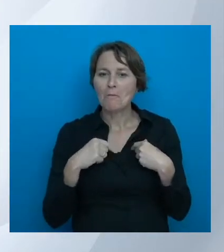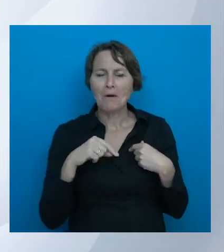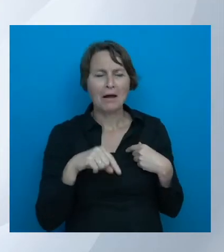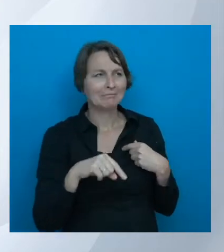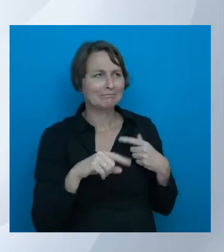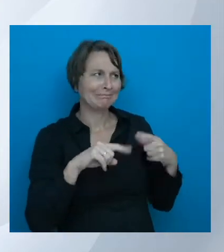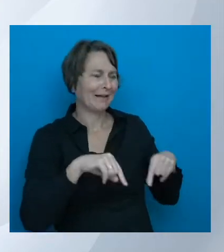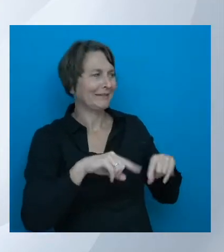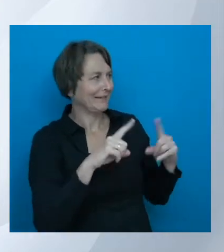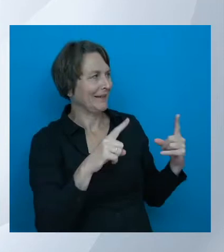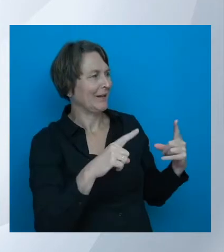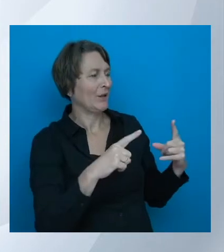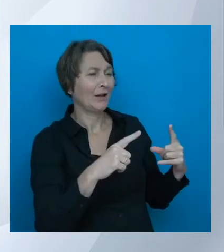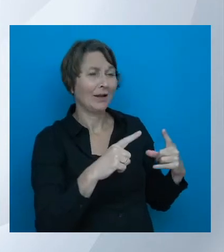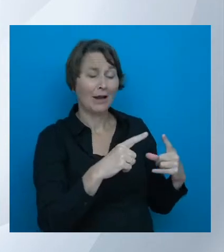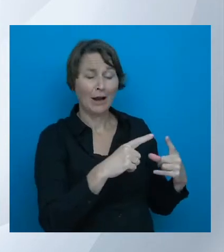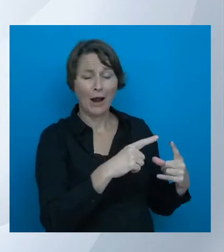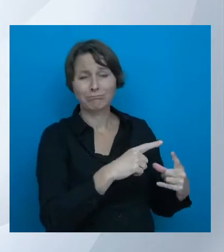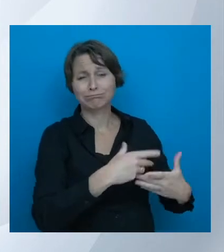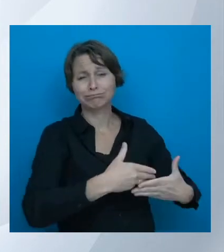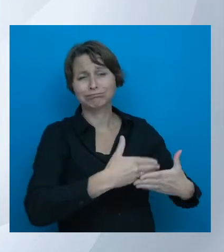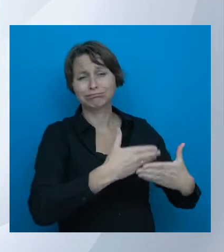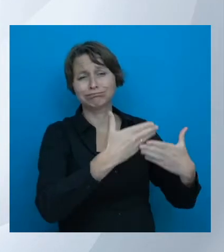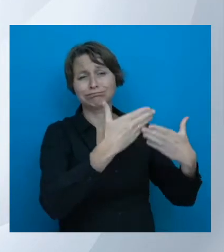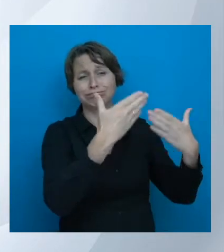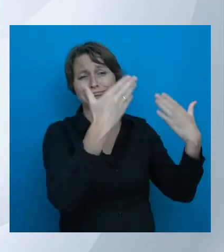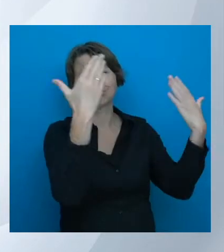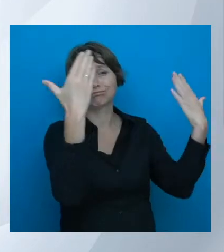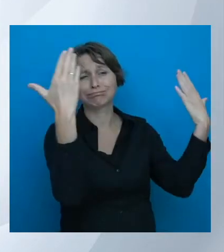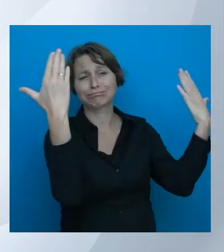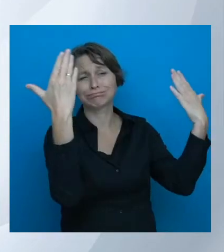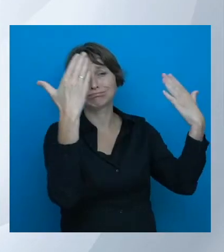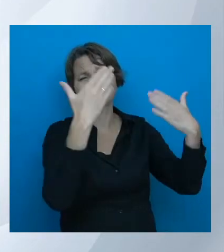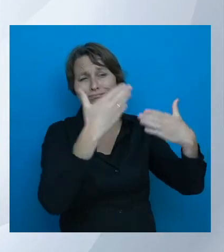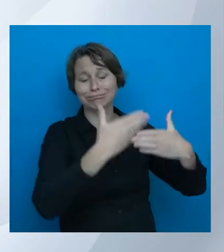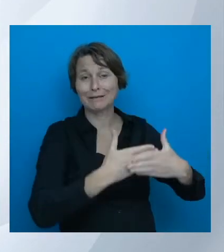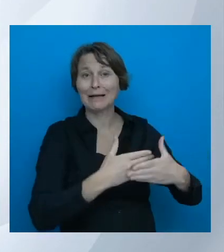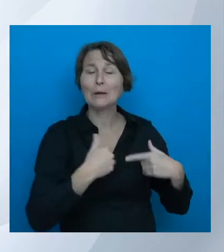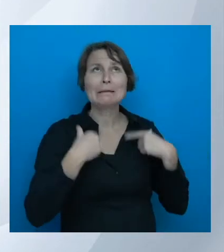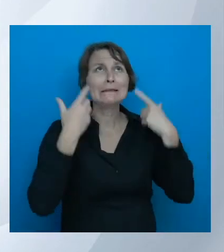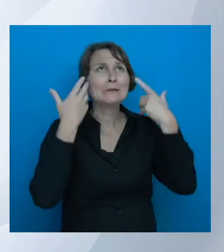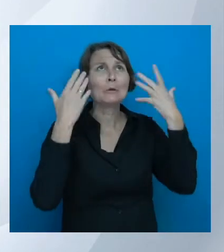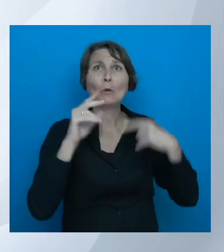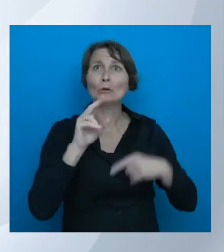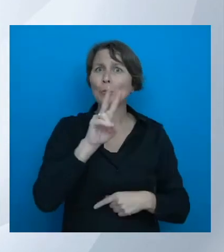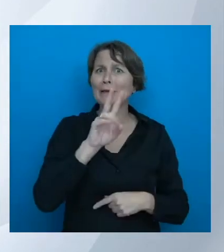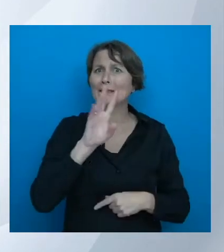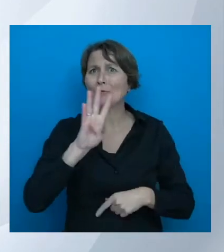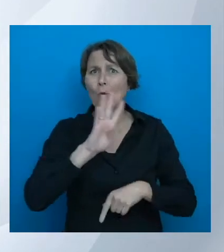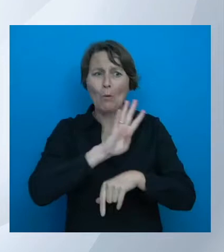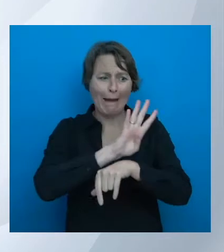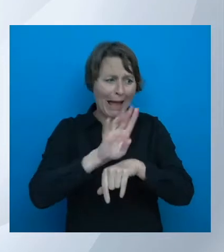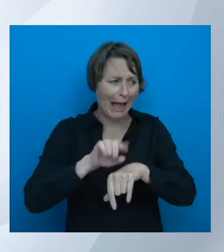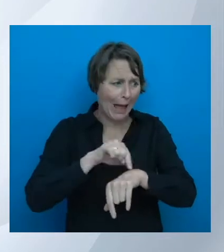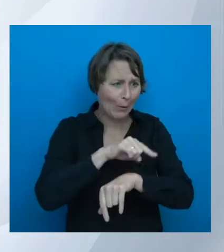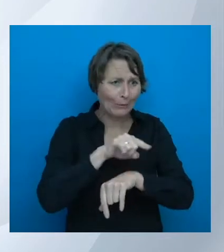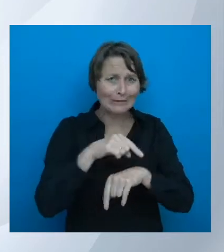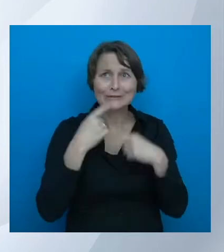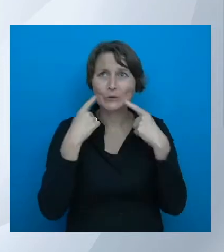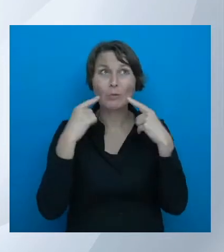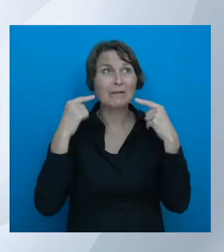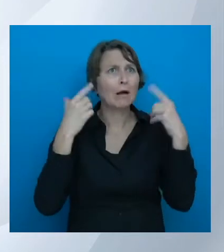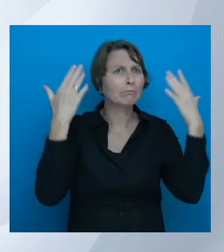event, 24 hours, and we don't notice if it's day or night. So we just pass out on the